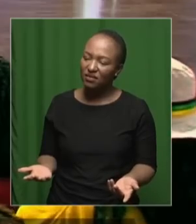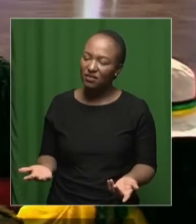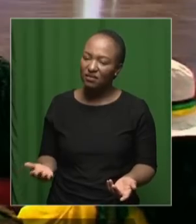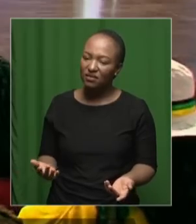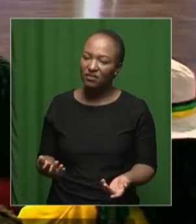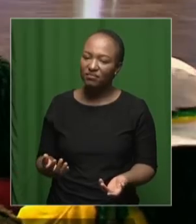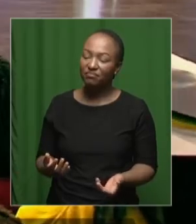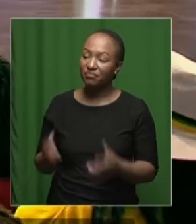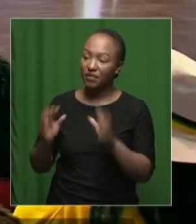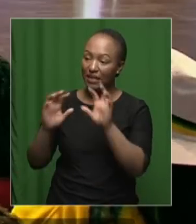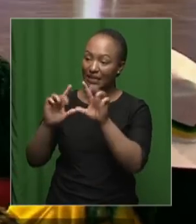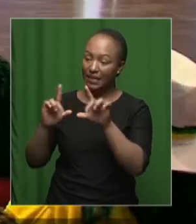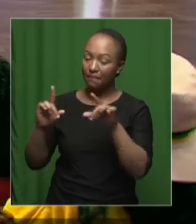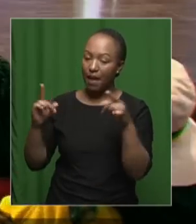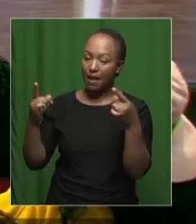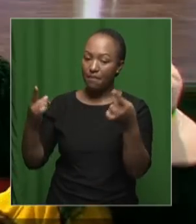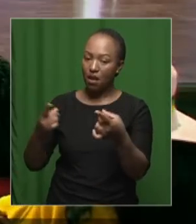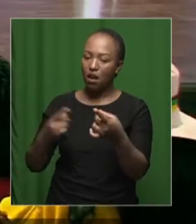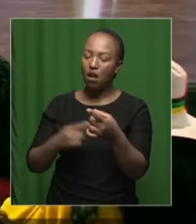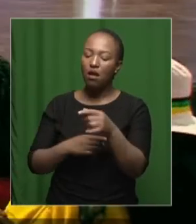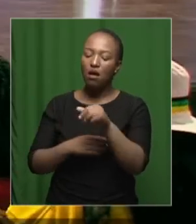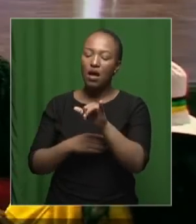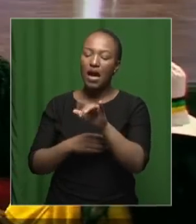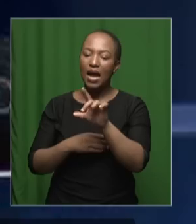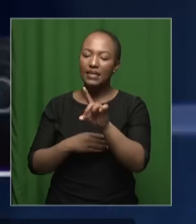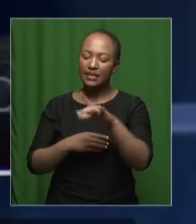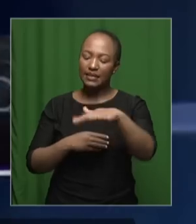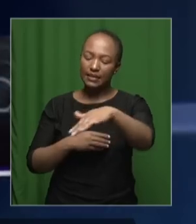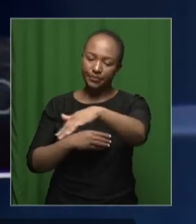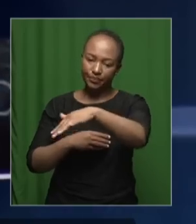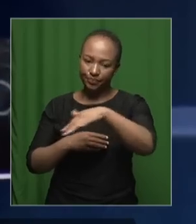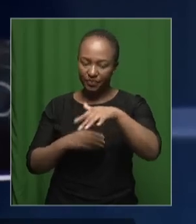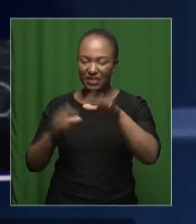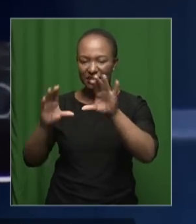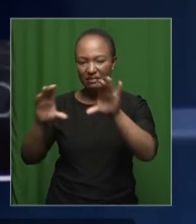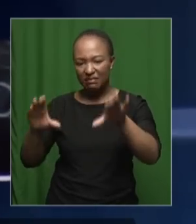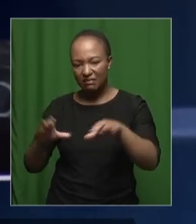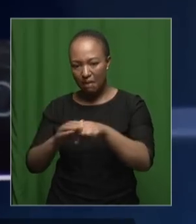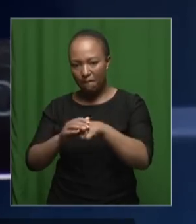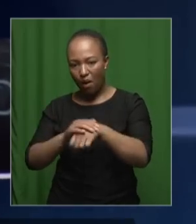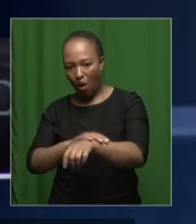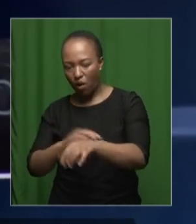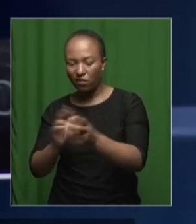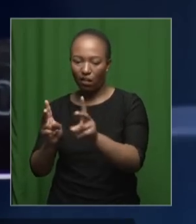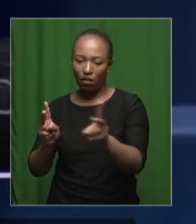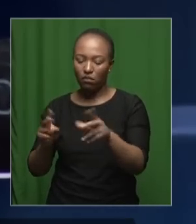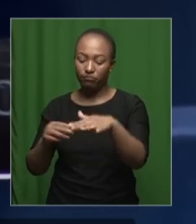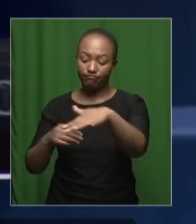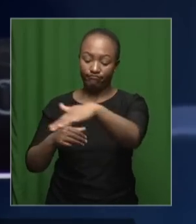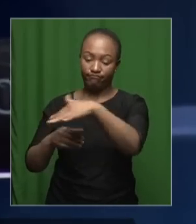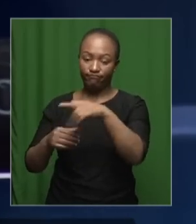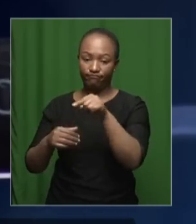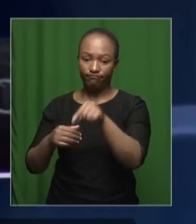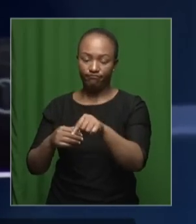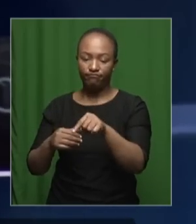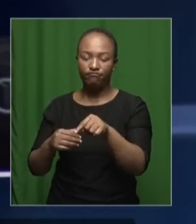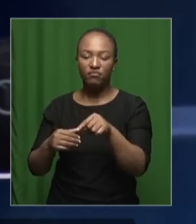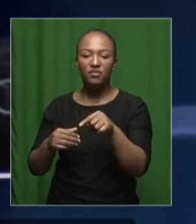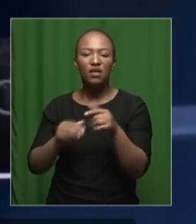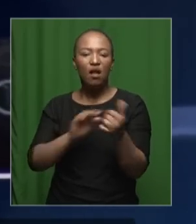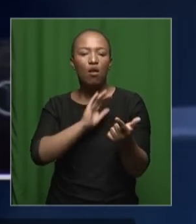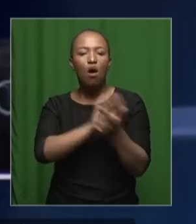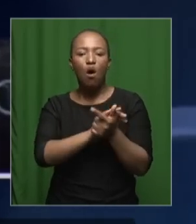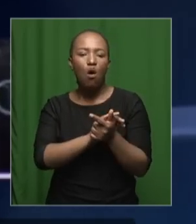The Department of Home Affairs, instead of him focusing on laws and legislation, he must be focusing on sorting out the